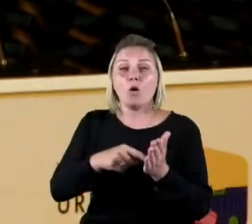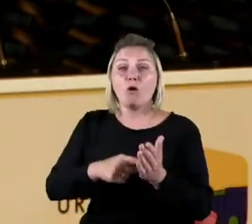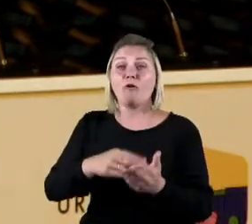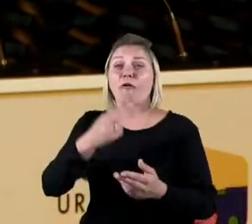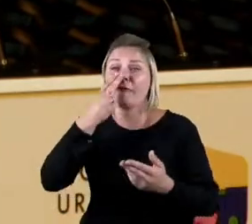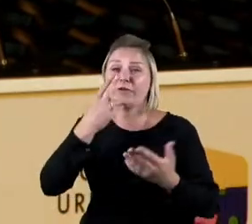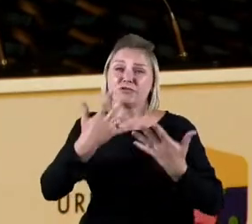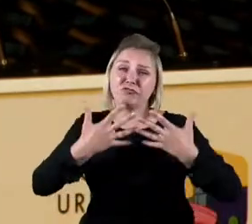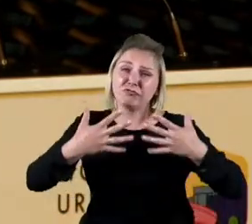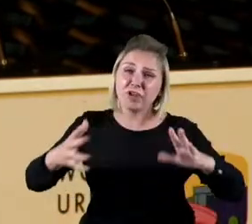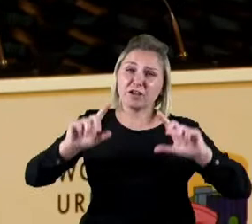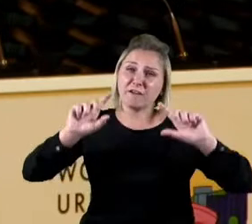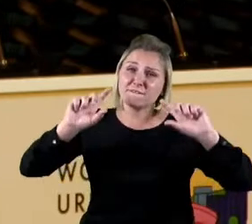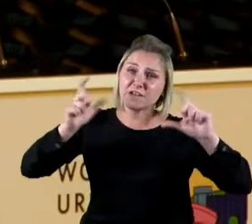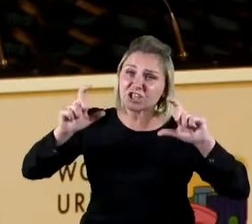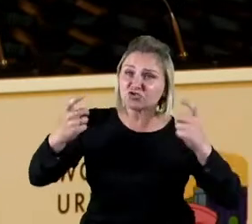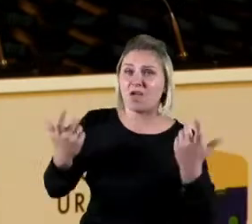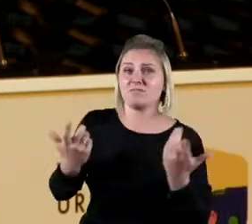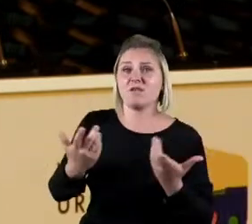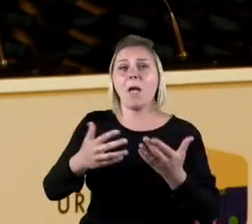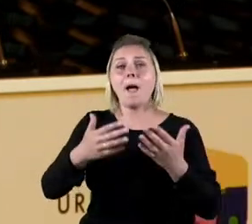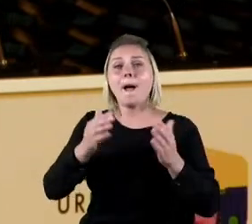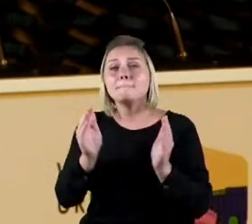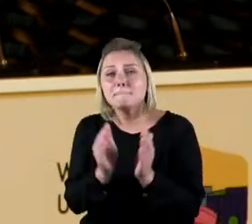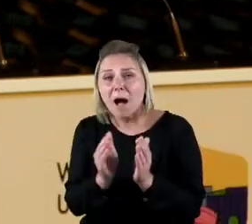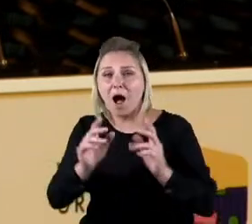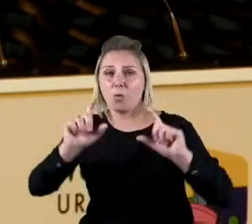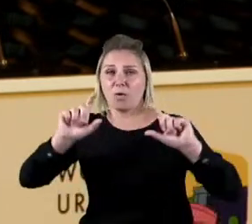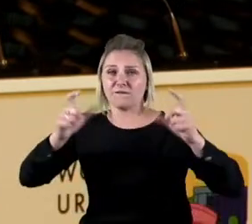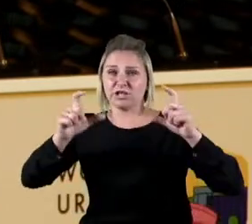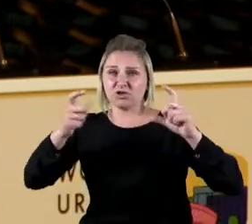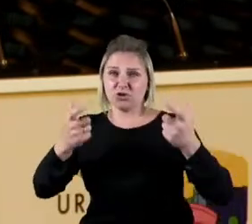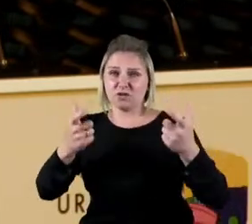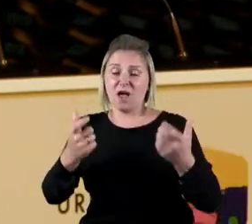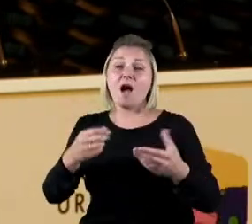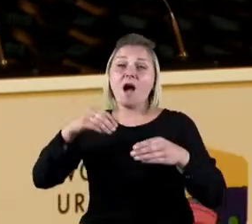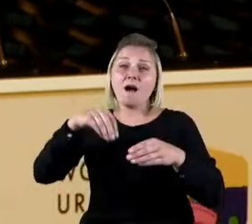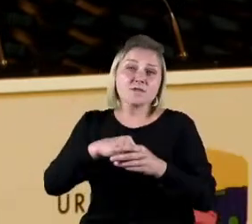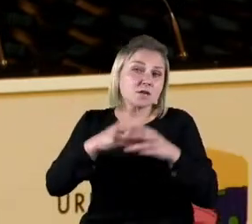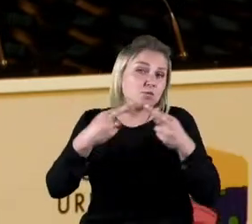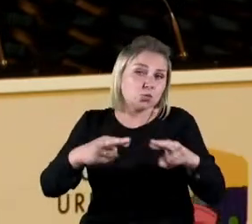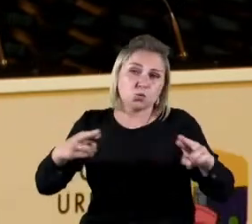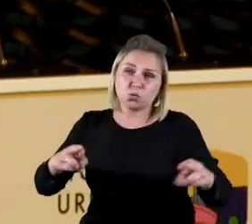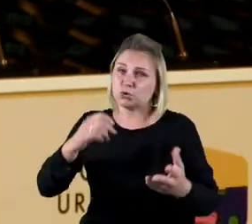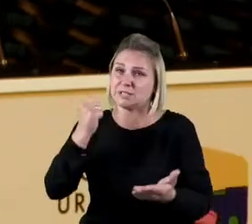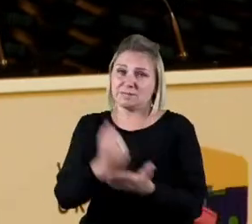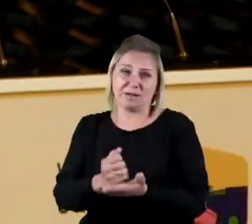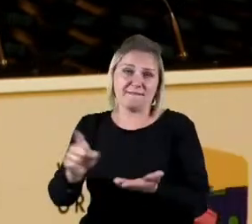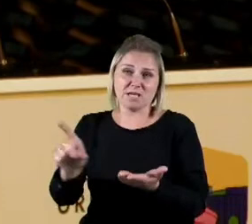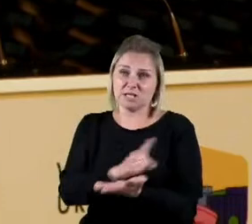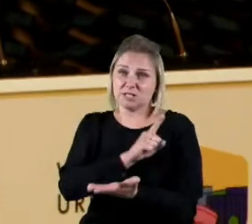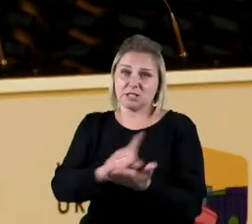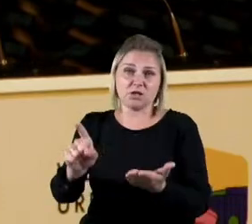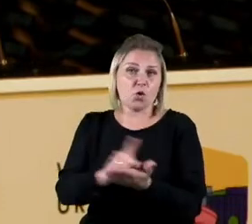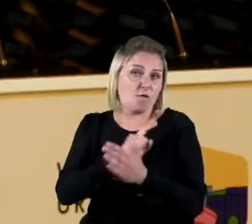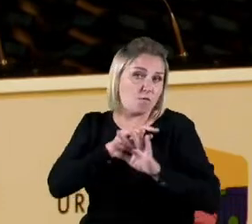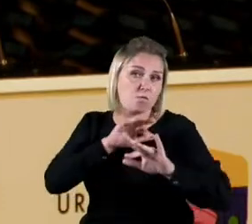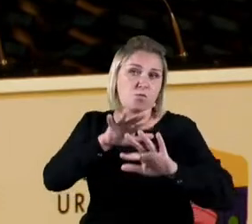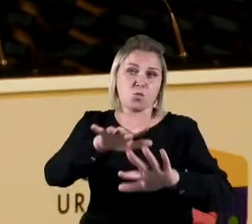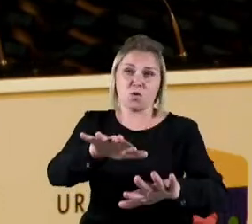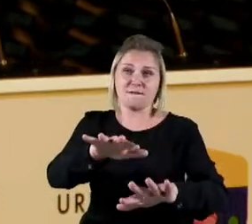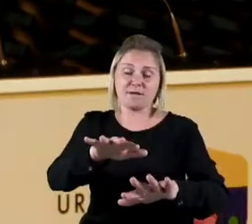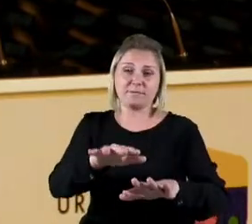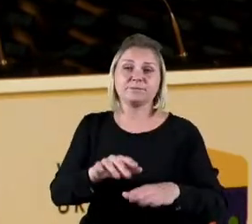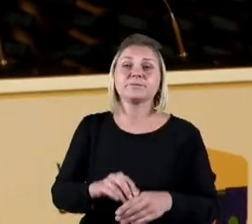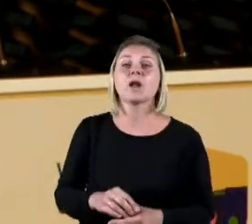and small scale events which are impacting us on a socioeconomic level. UNDP recently conducted